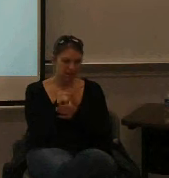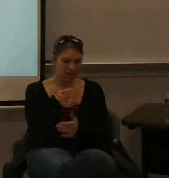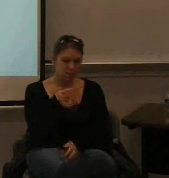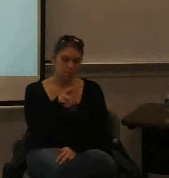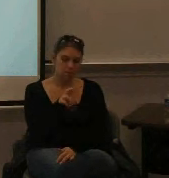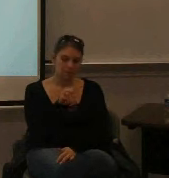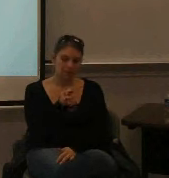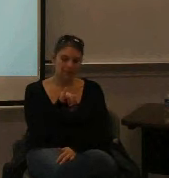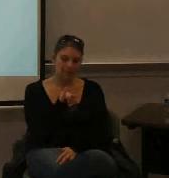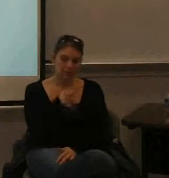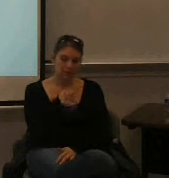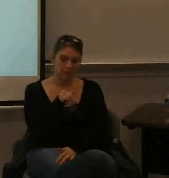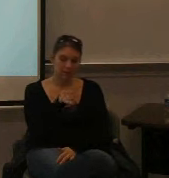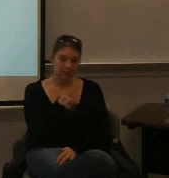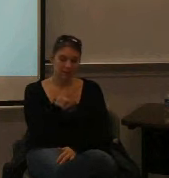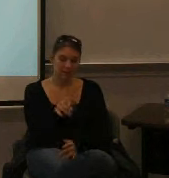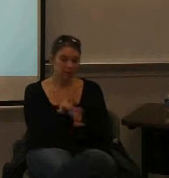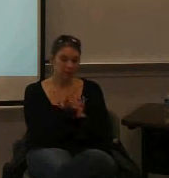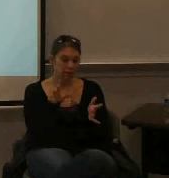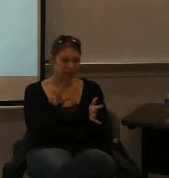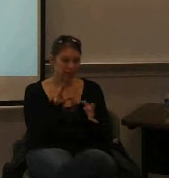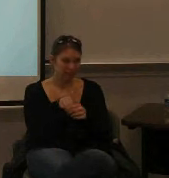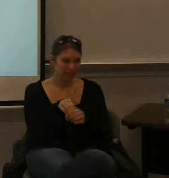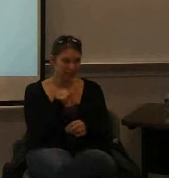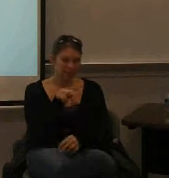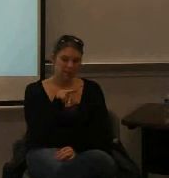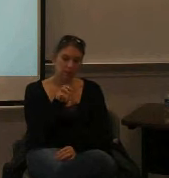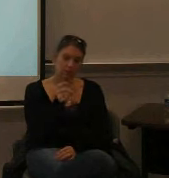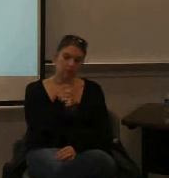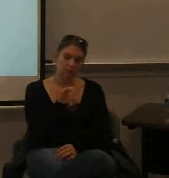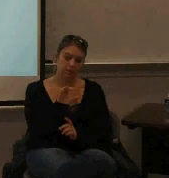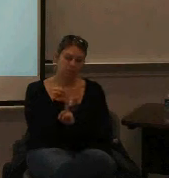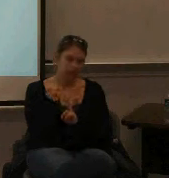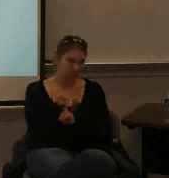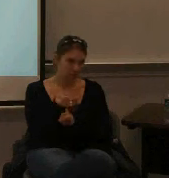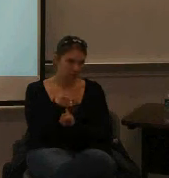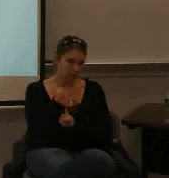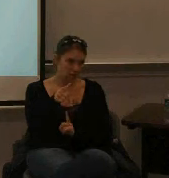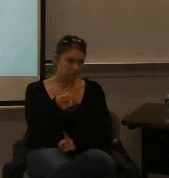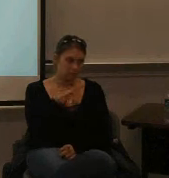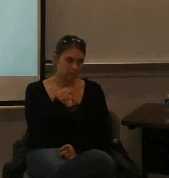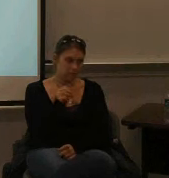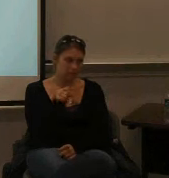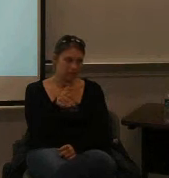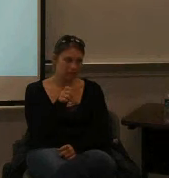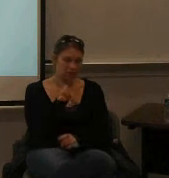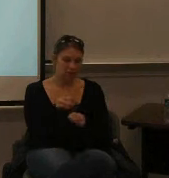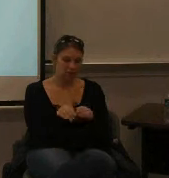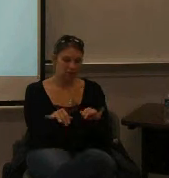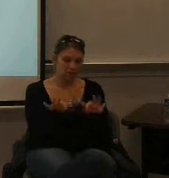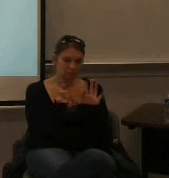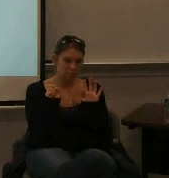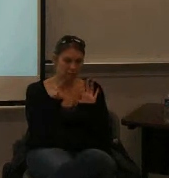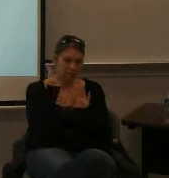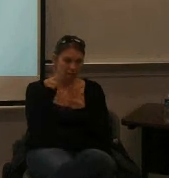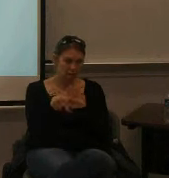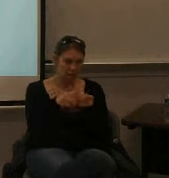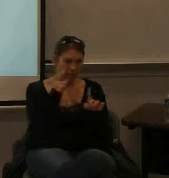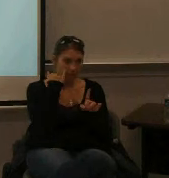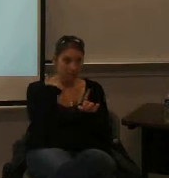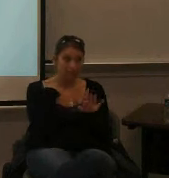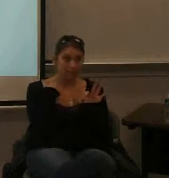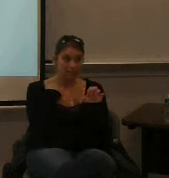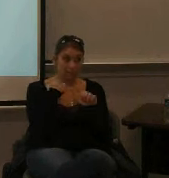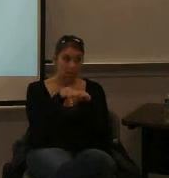precipitate. So they break apart in anoxic conditions. The phosphate can diffuse back up, but if there's iron